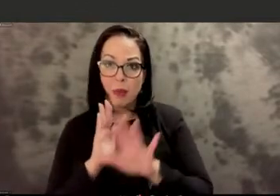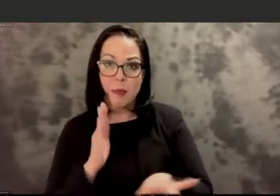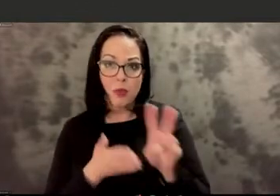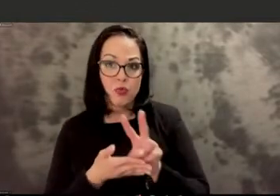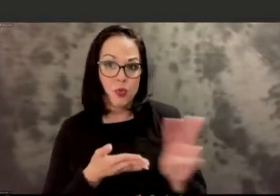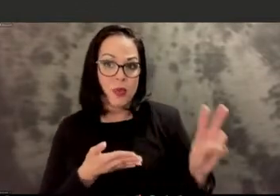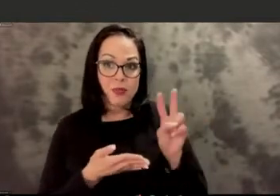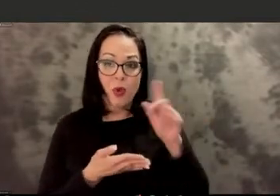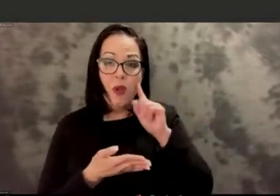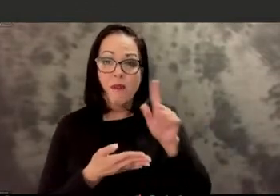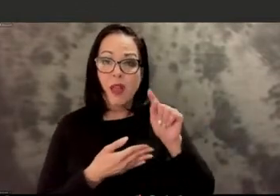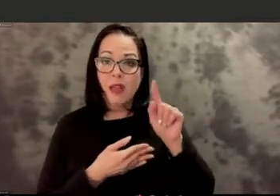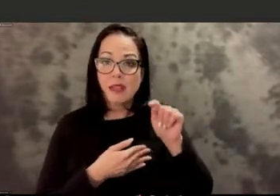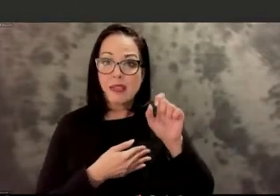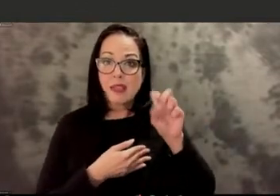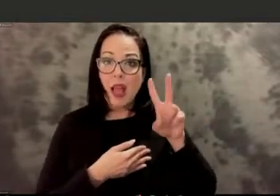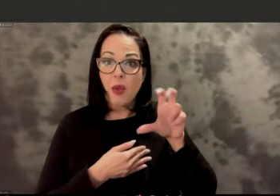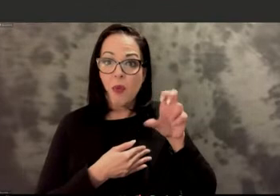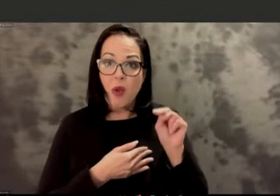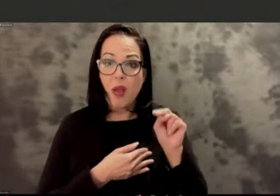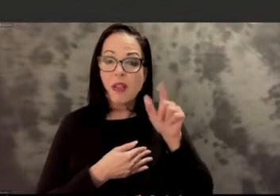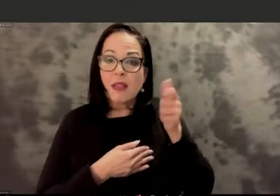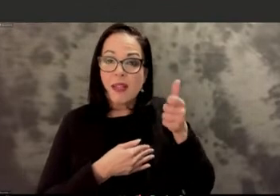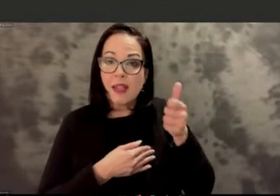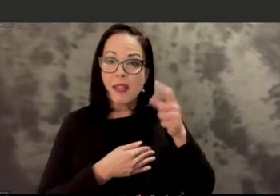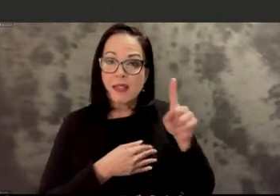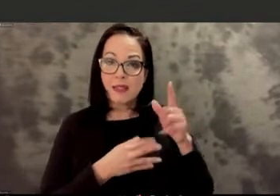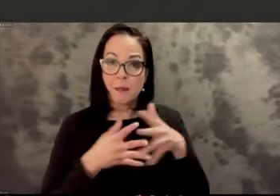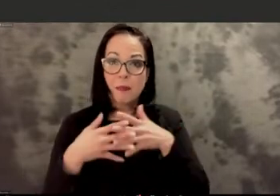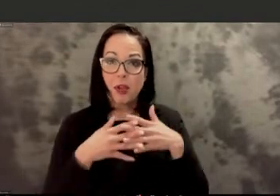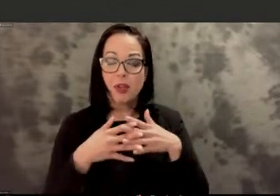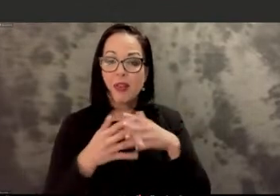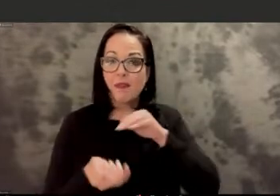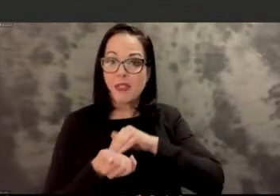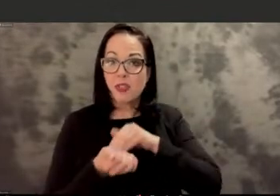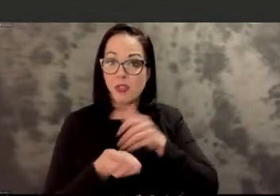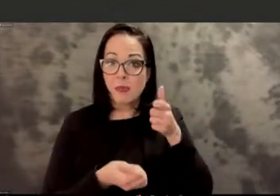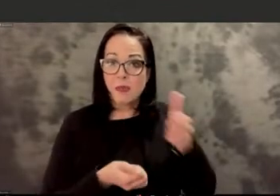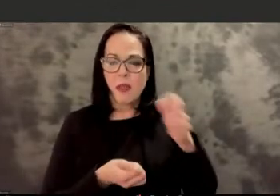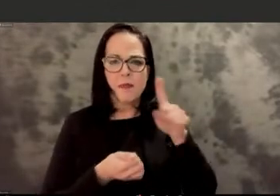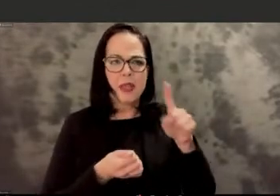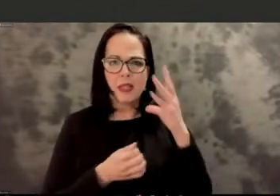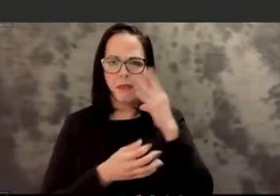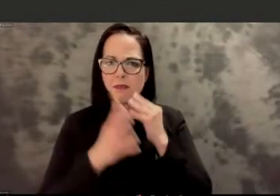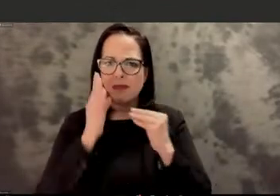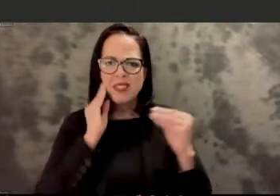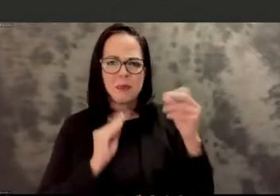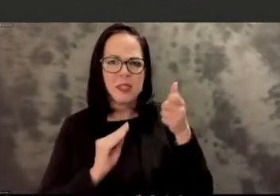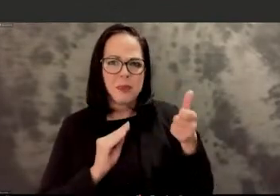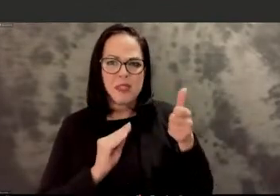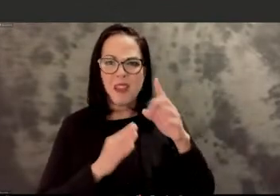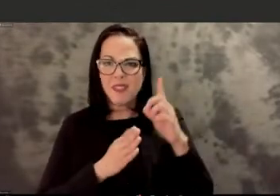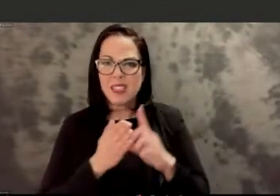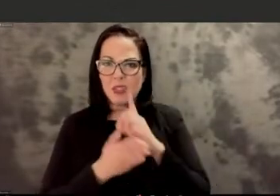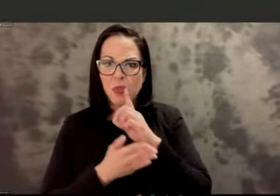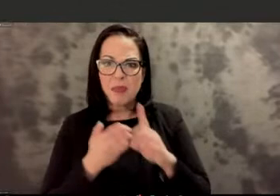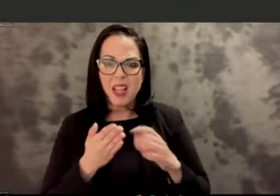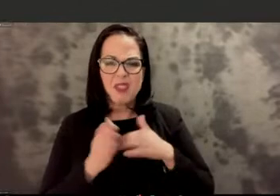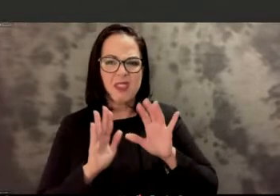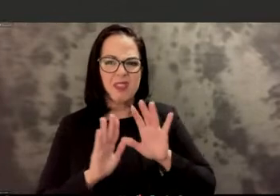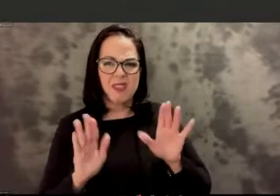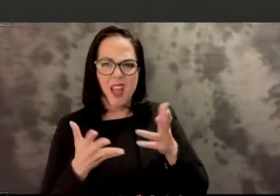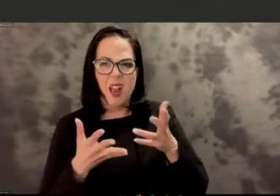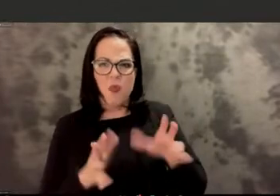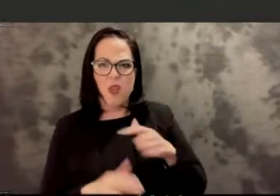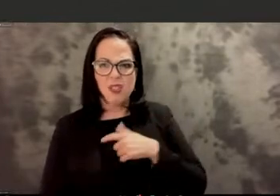by a Taiwanese American physician who has encountered discrimination such as, I don't want a